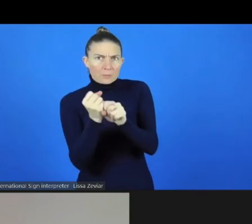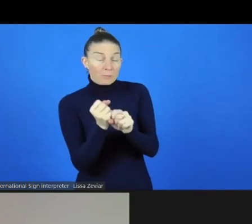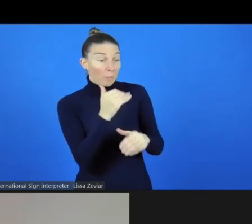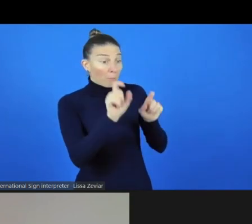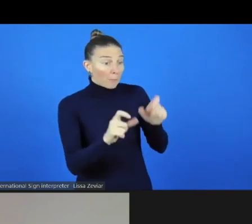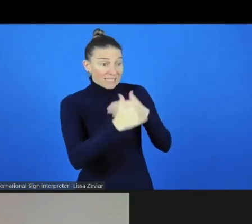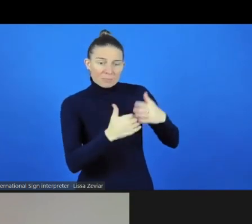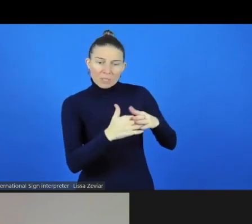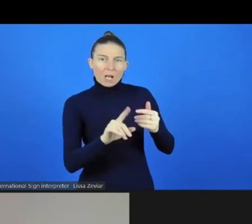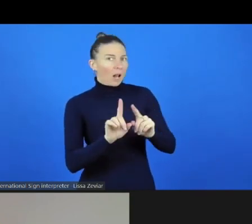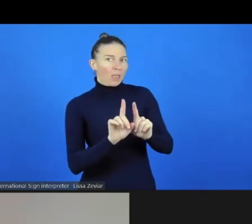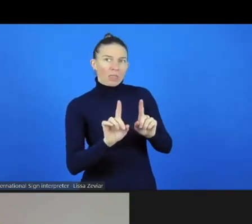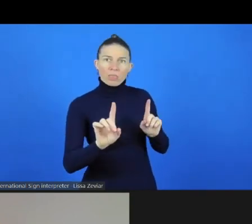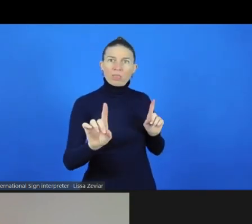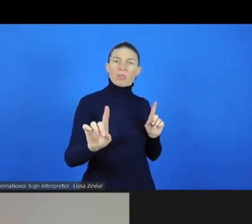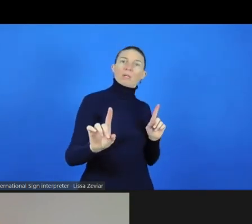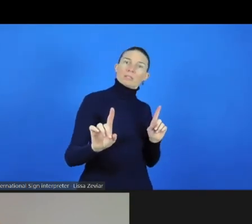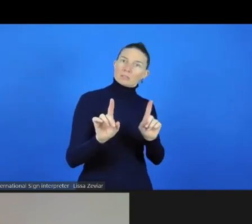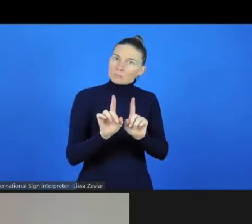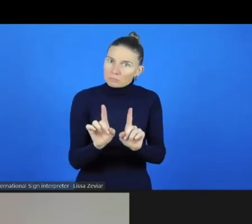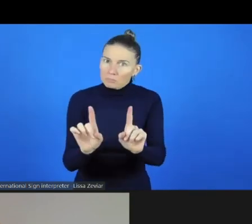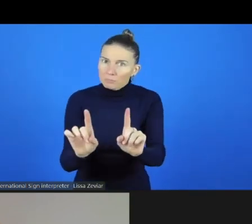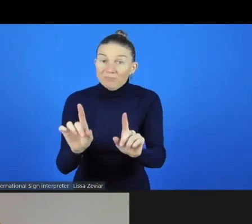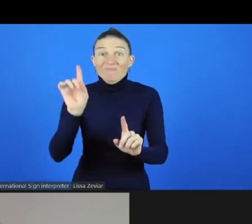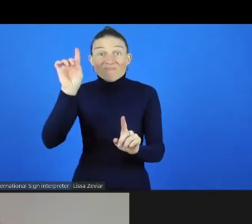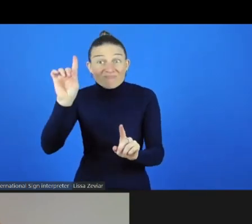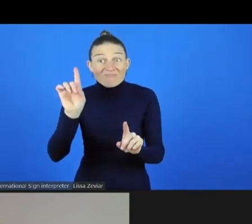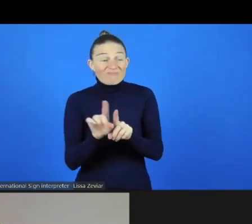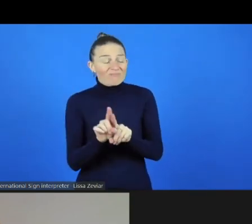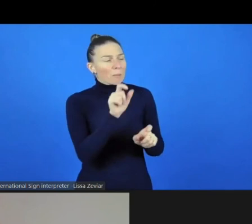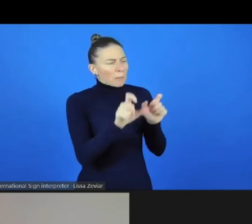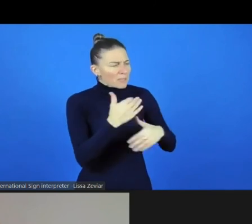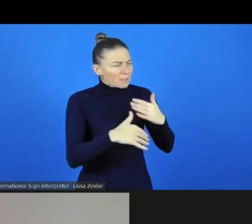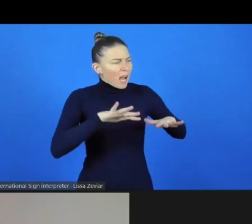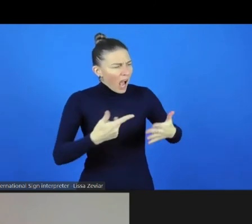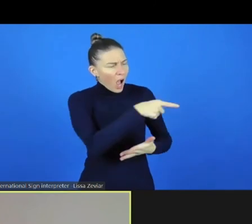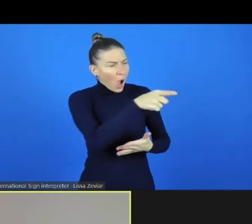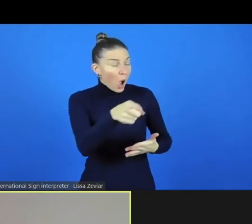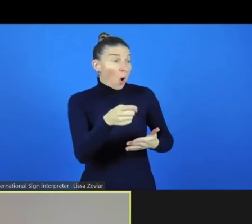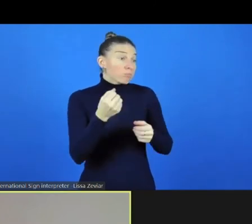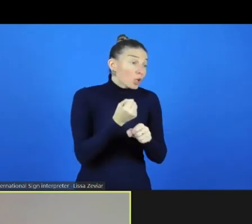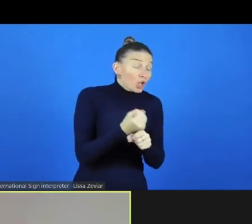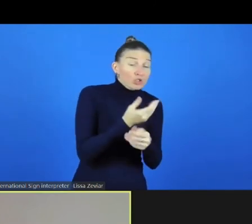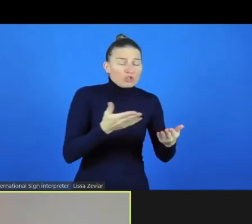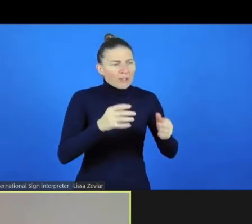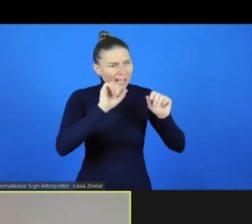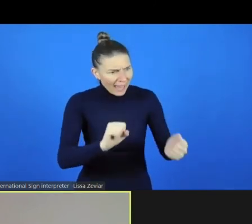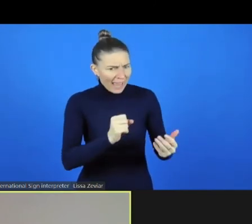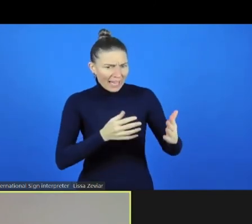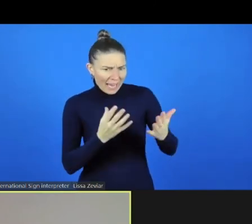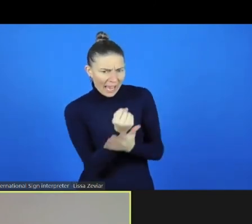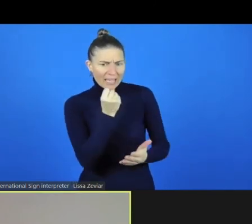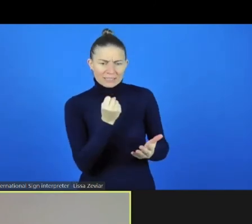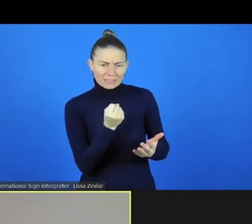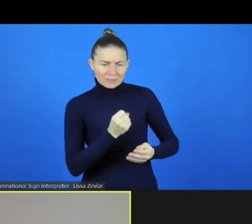how can they access these products and services? So over to you, Hector. Thank you so much, Charlotte. And thank you to Leonard Cheshire